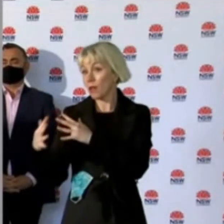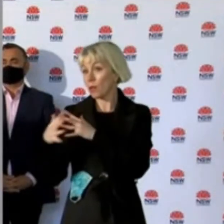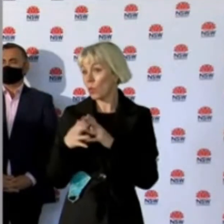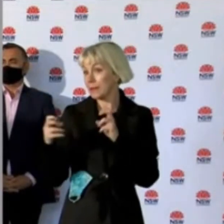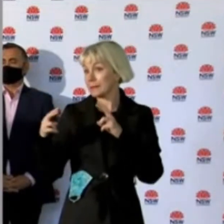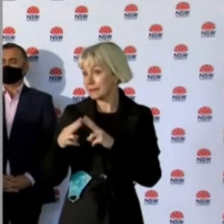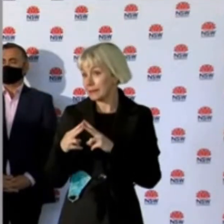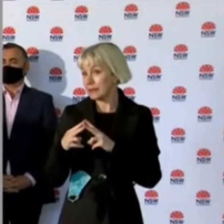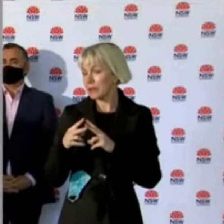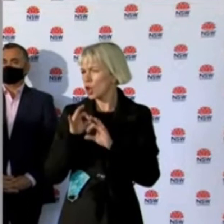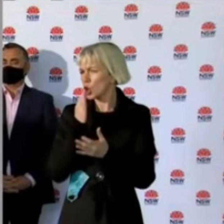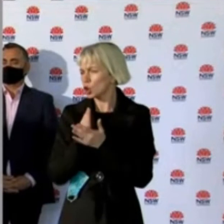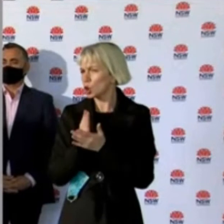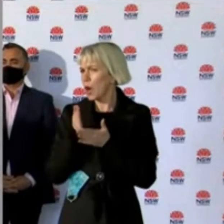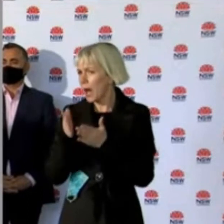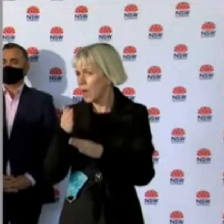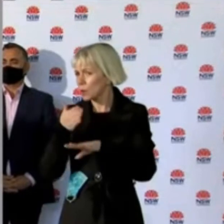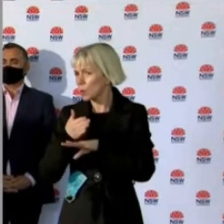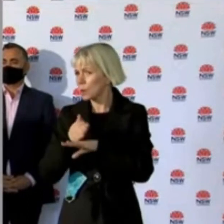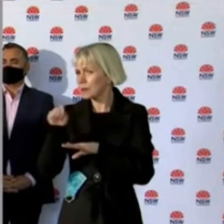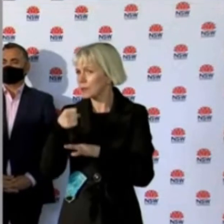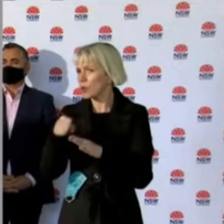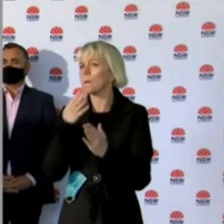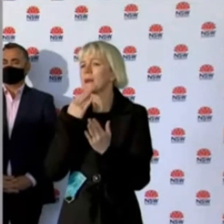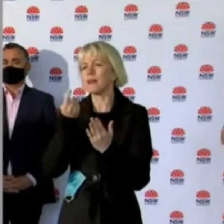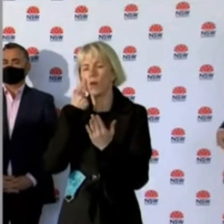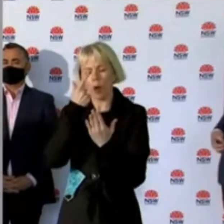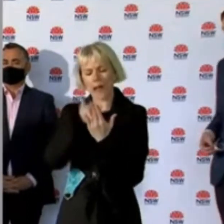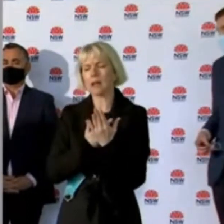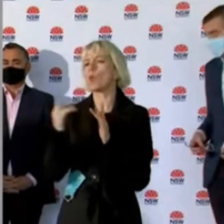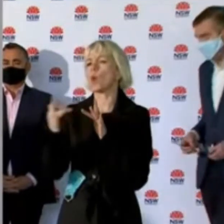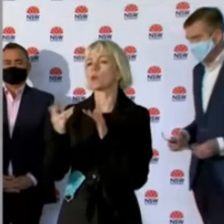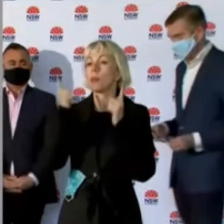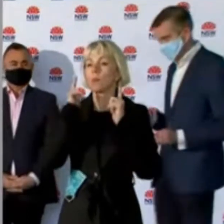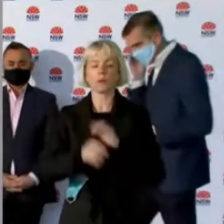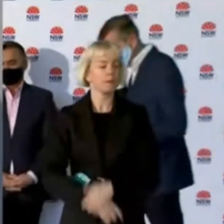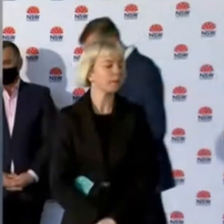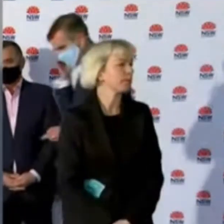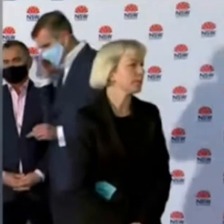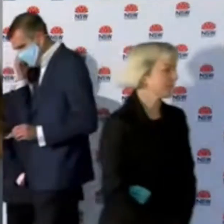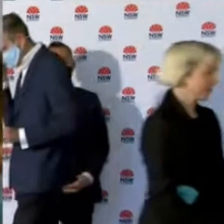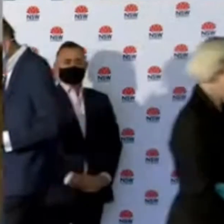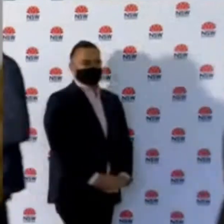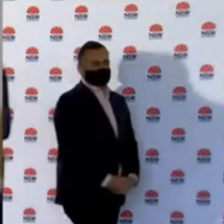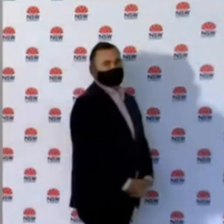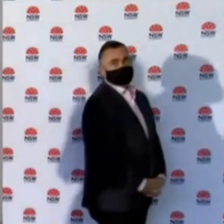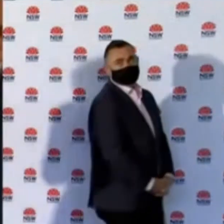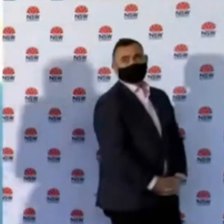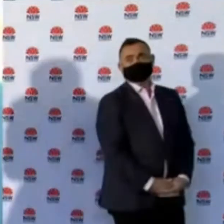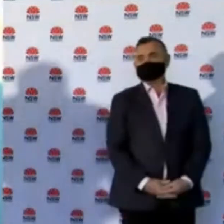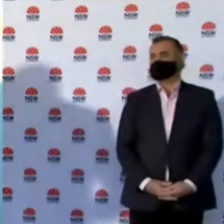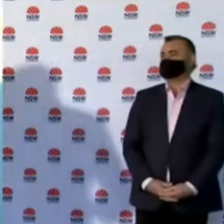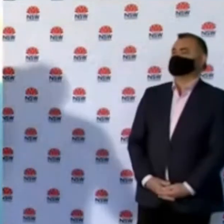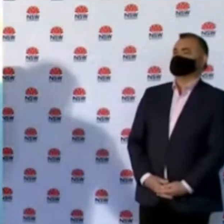jobs that they're able to do outside of their community. I will also ask the Treasurer if he wants to comment on that. Mr. Perrottet, you're very pro-business. What do you think